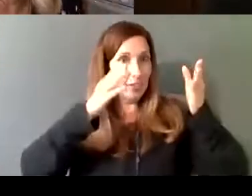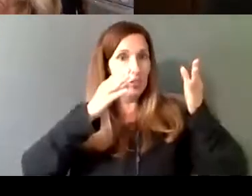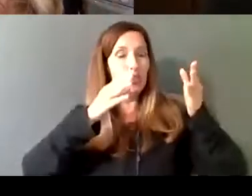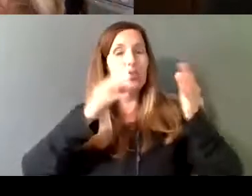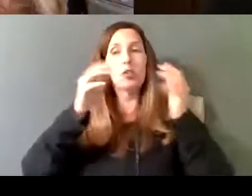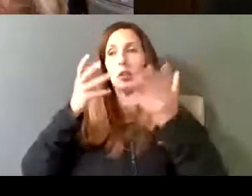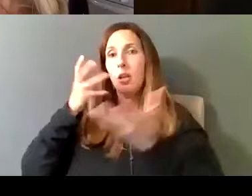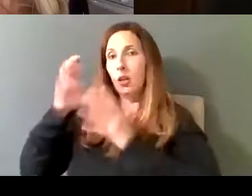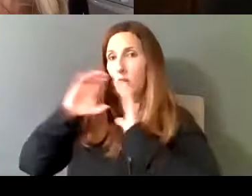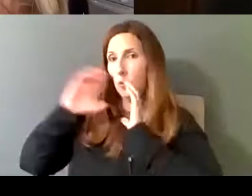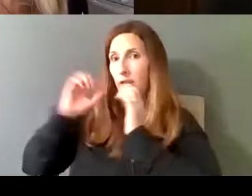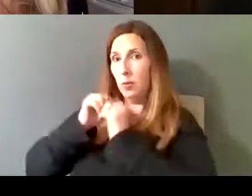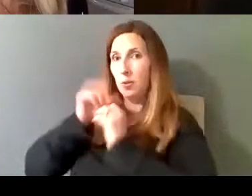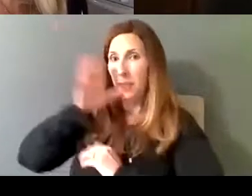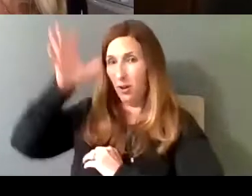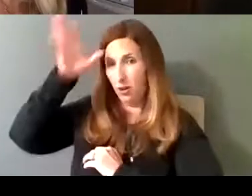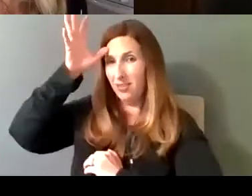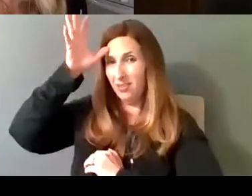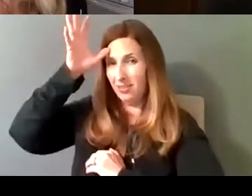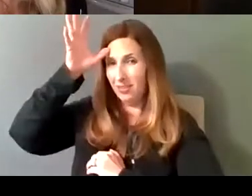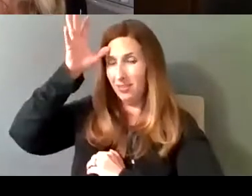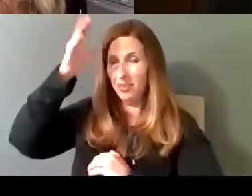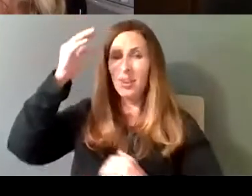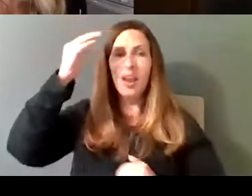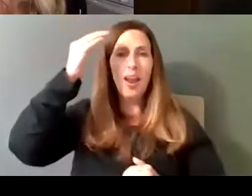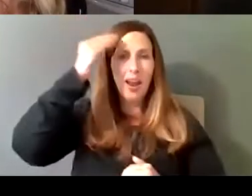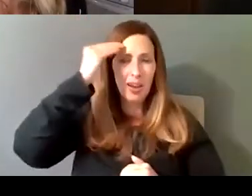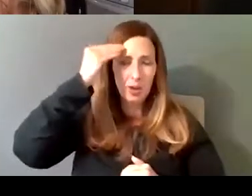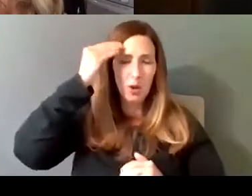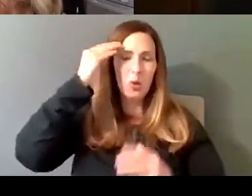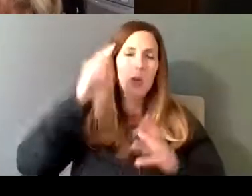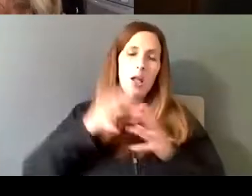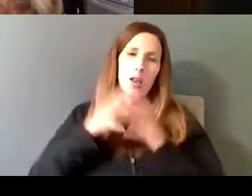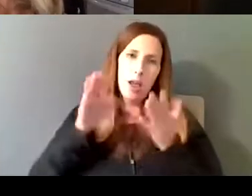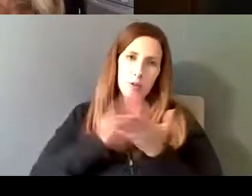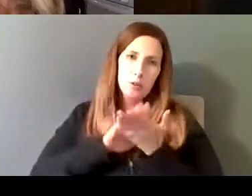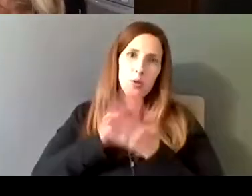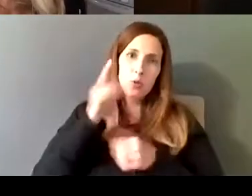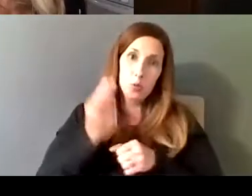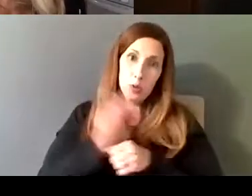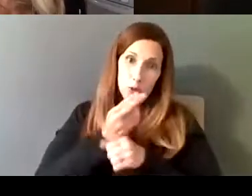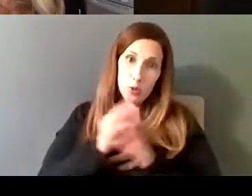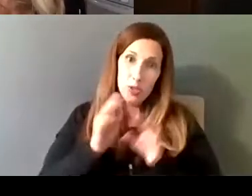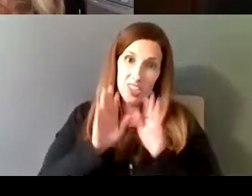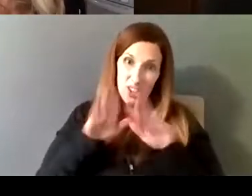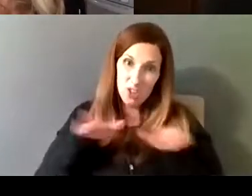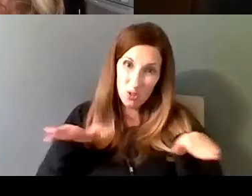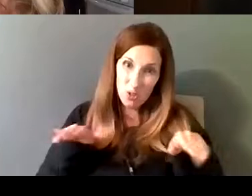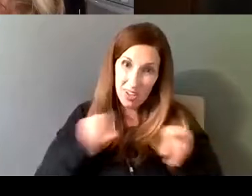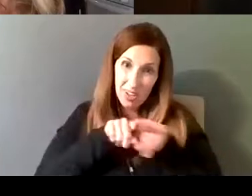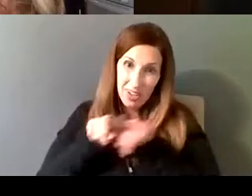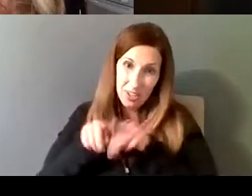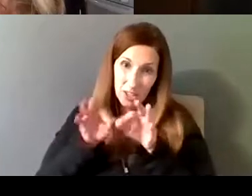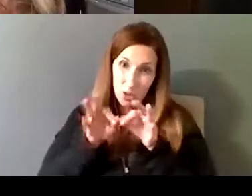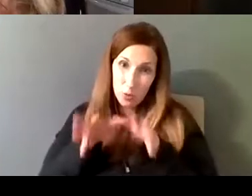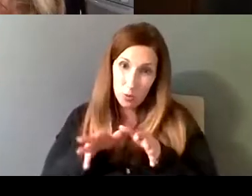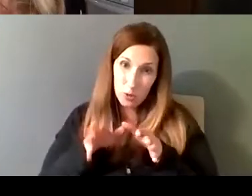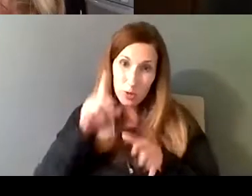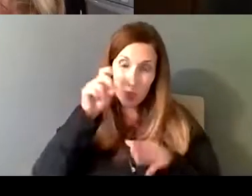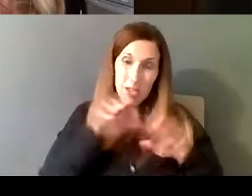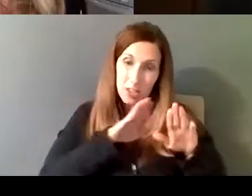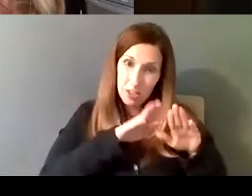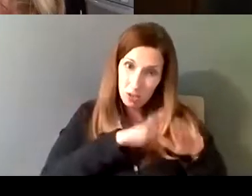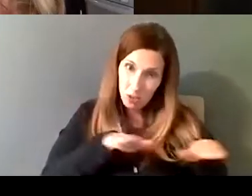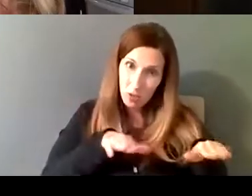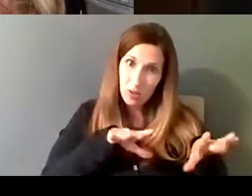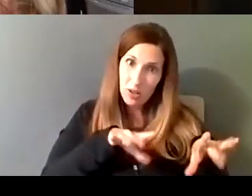you both mentioned. I know a lot of schools sometimes will use the children as interpreters because the kids have acquired some English